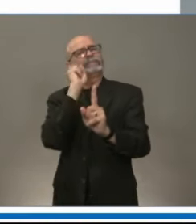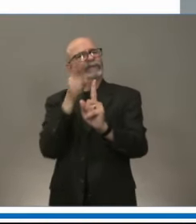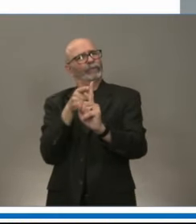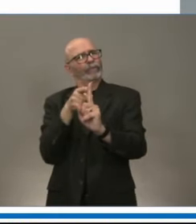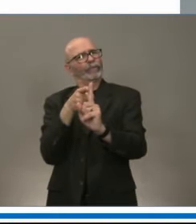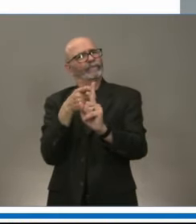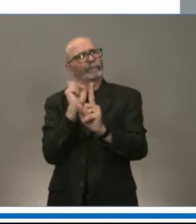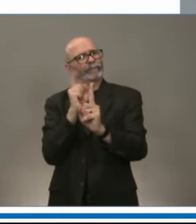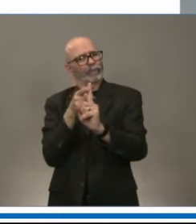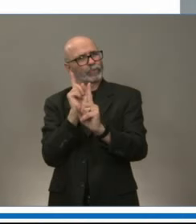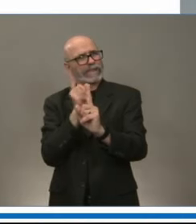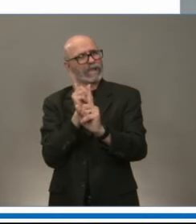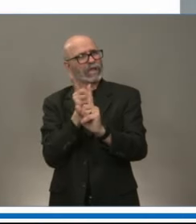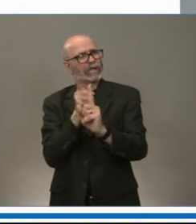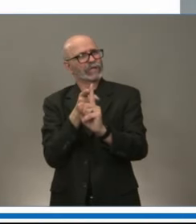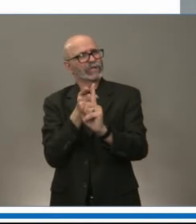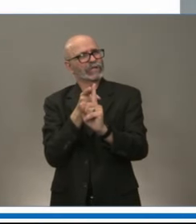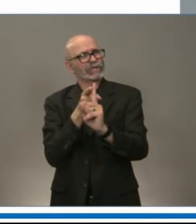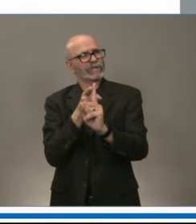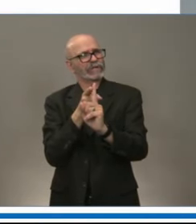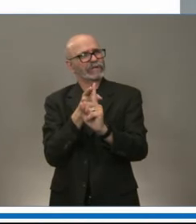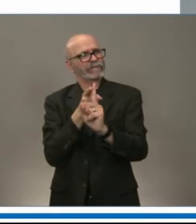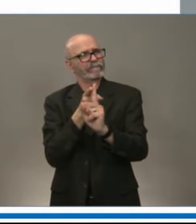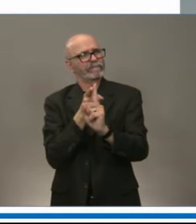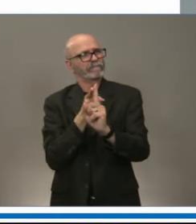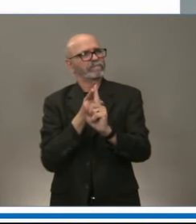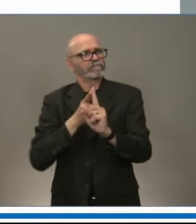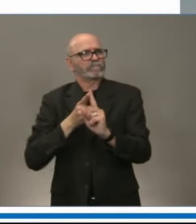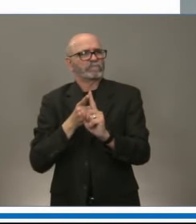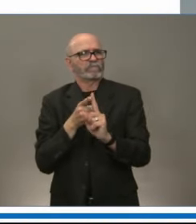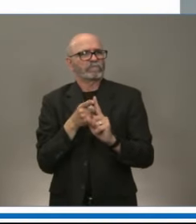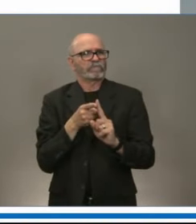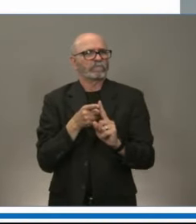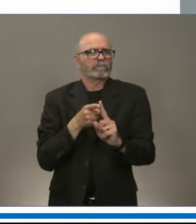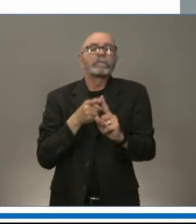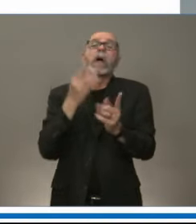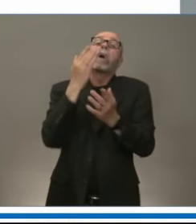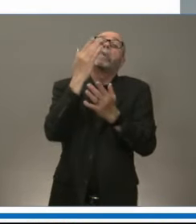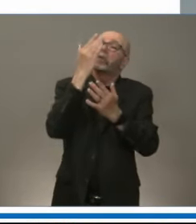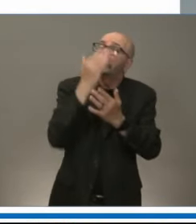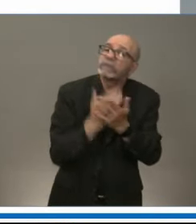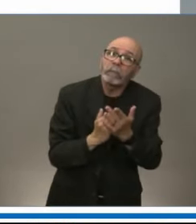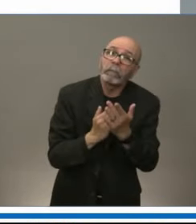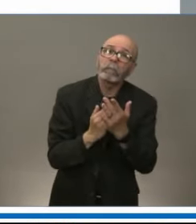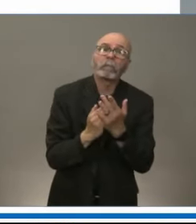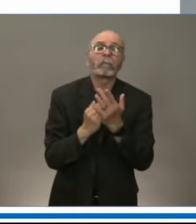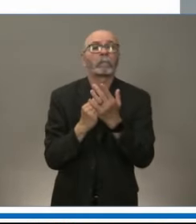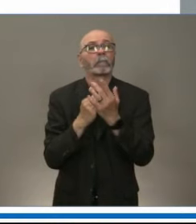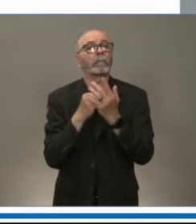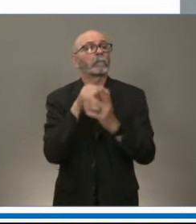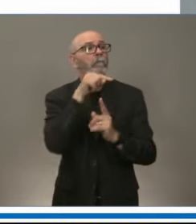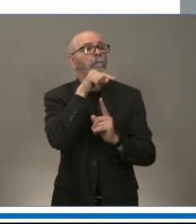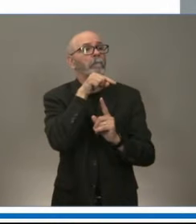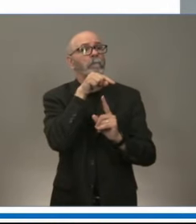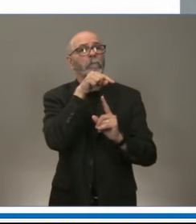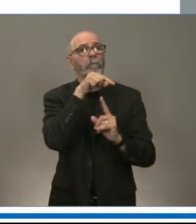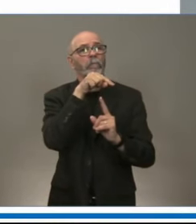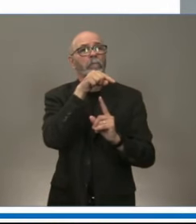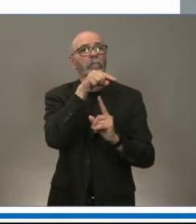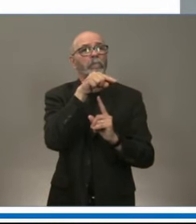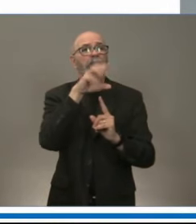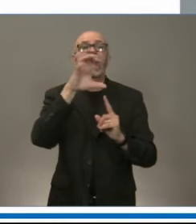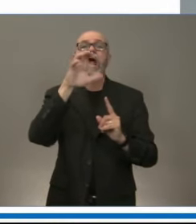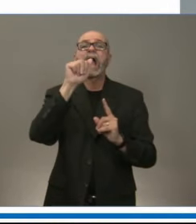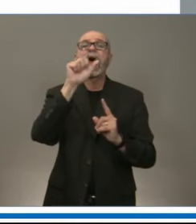a known case. Often that known case had traveled. There are some cases, and that this is where we're